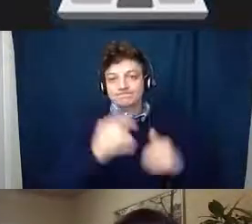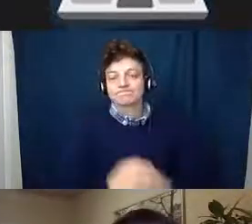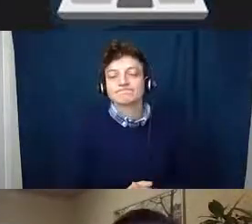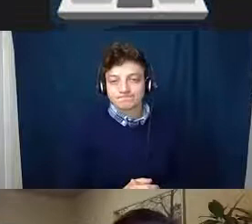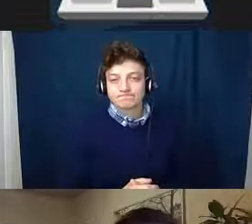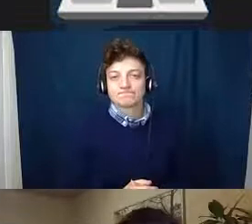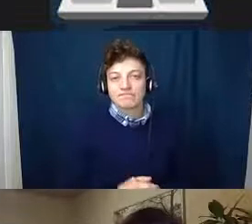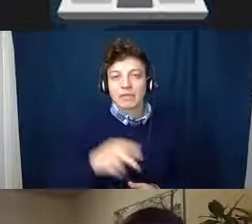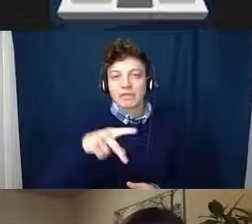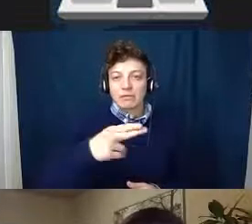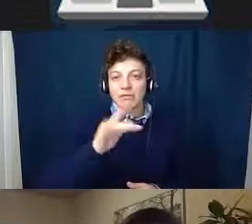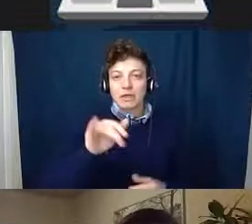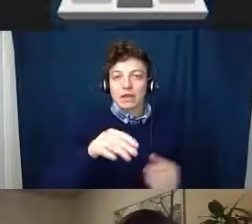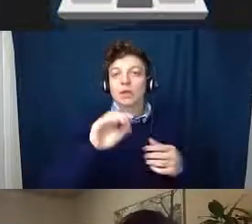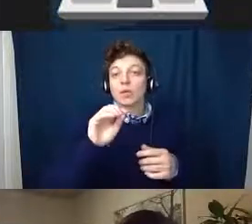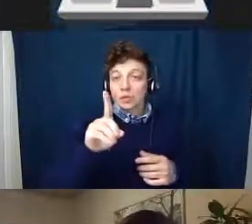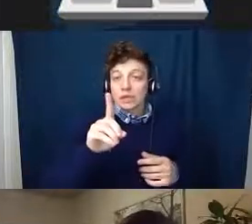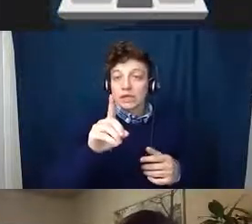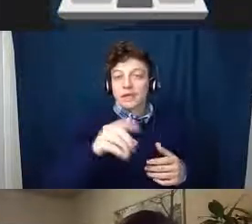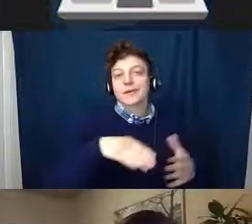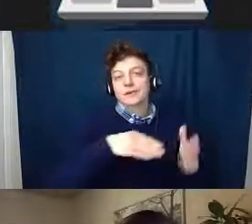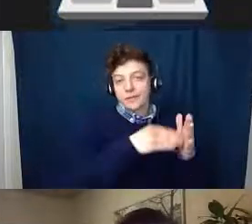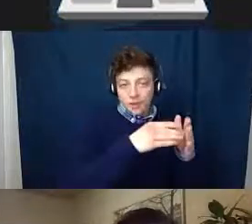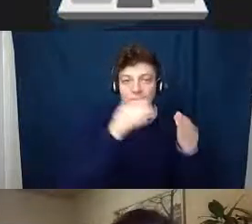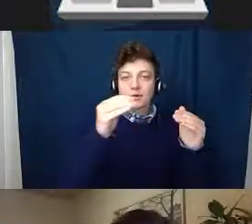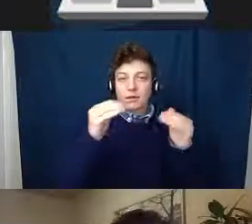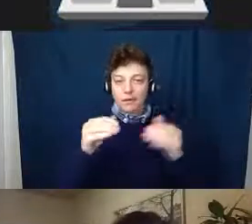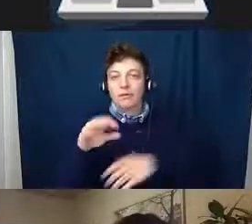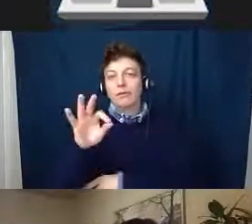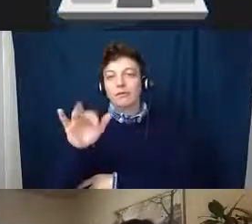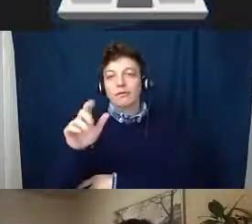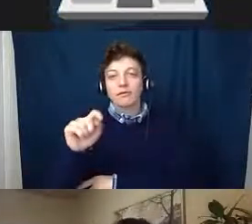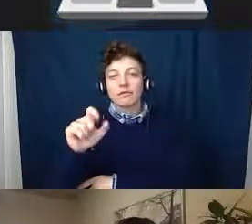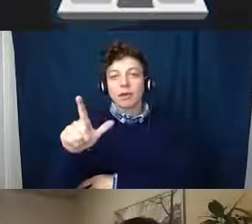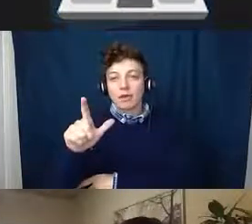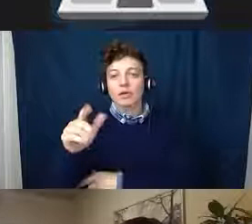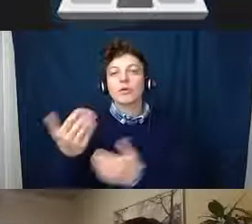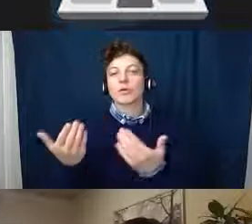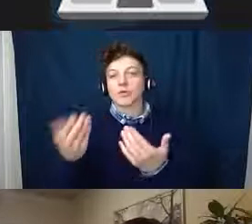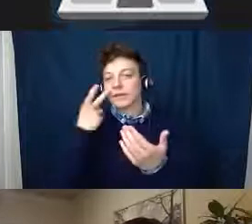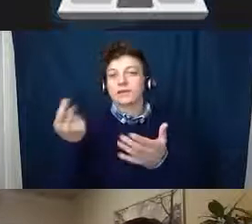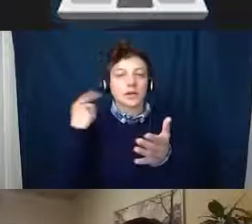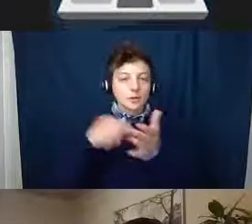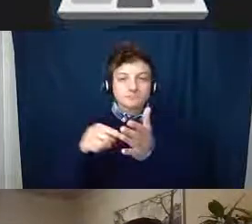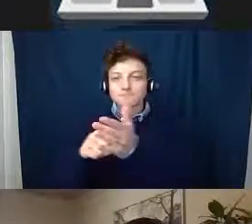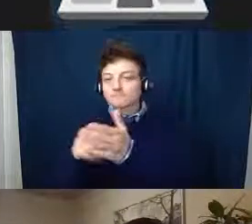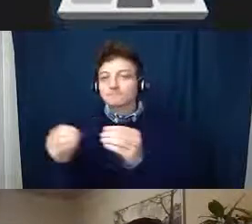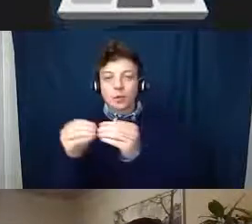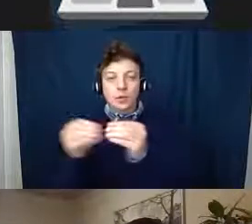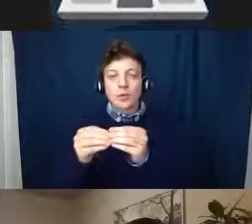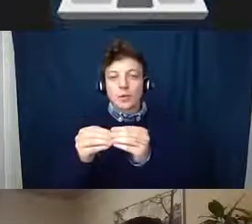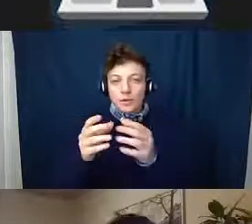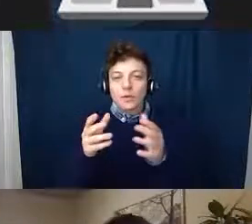common. Fentanyl is increasingly present in overdose deaths, and deaths among Black individuals are